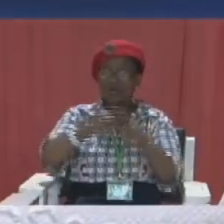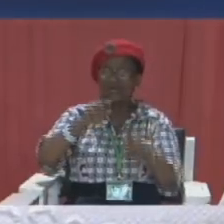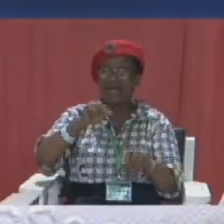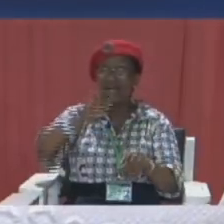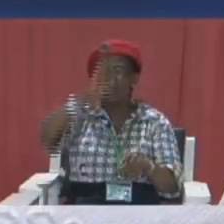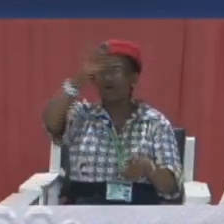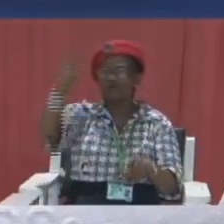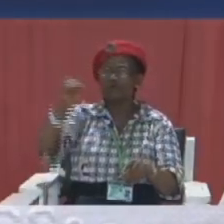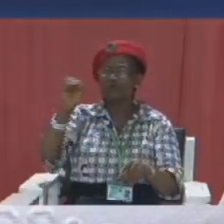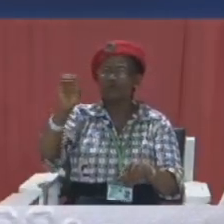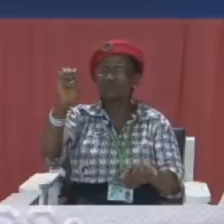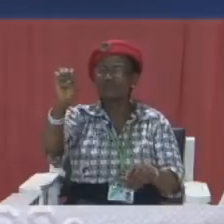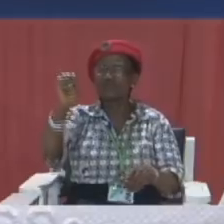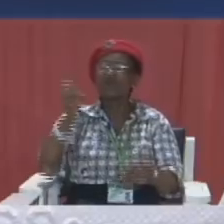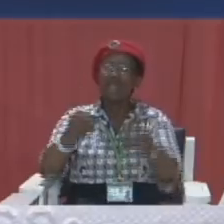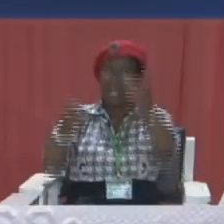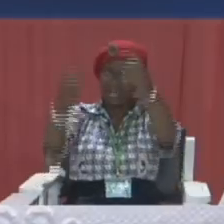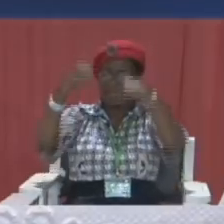back from work.